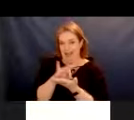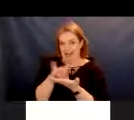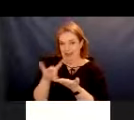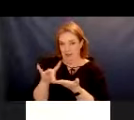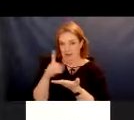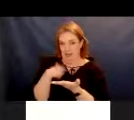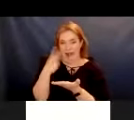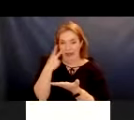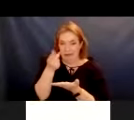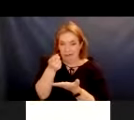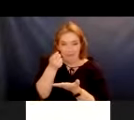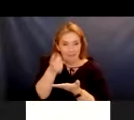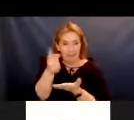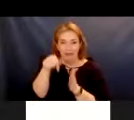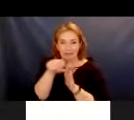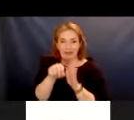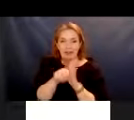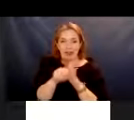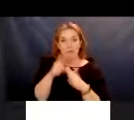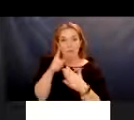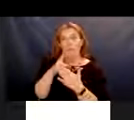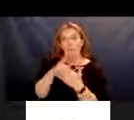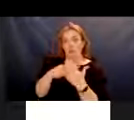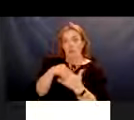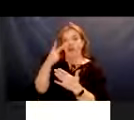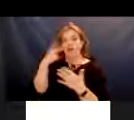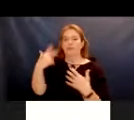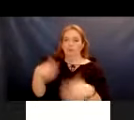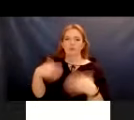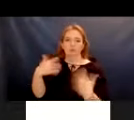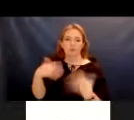little that I've seen, but parts that I've seen,